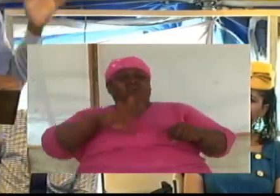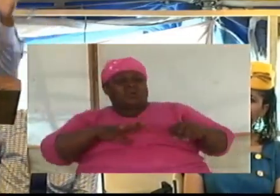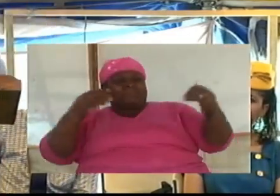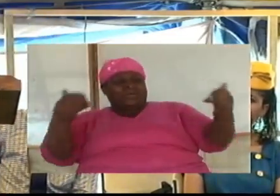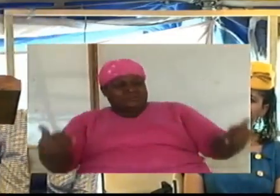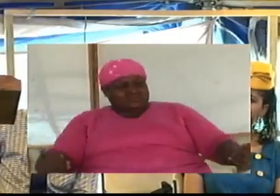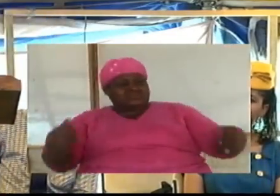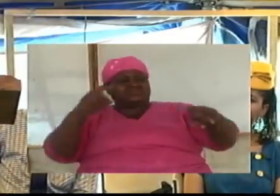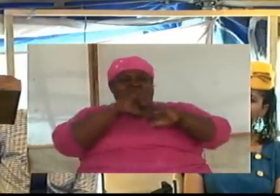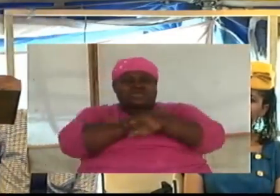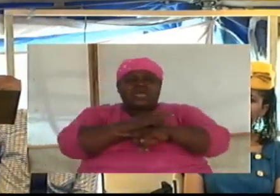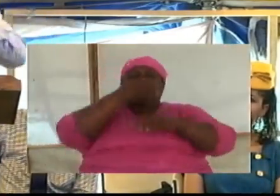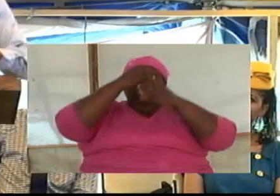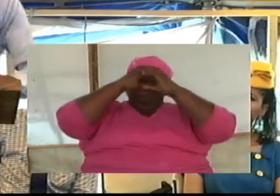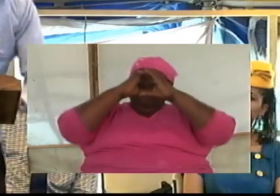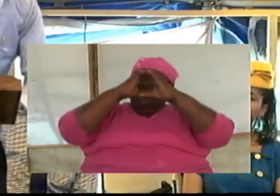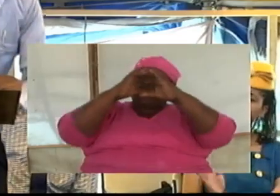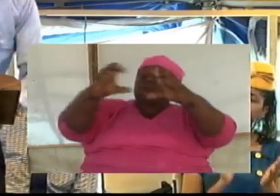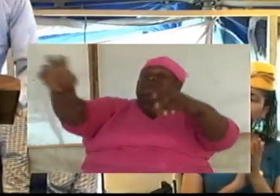am sounding a word,